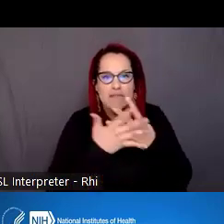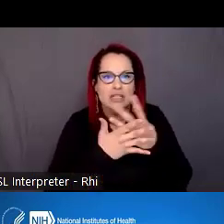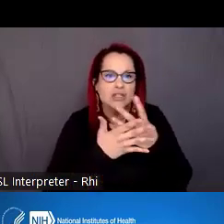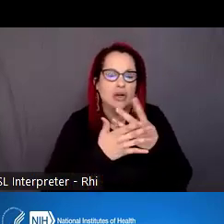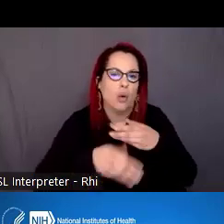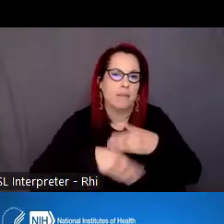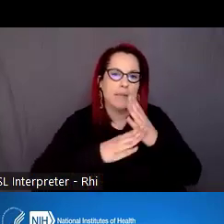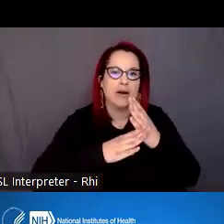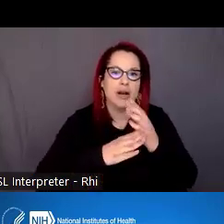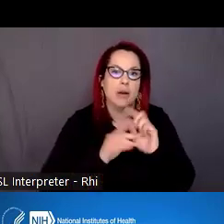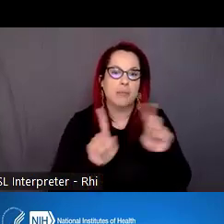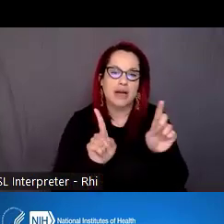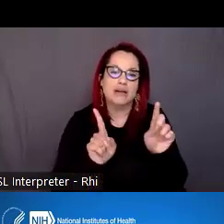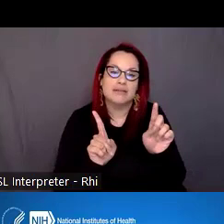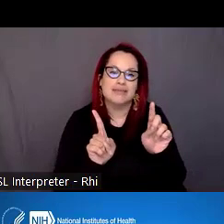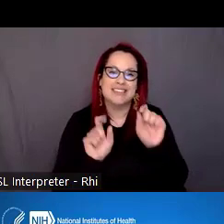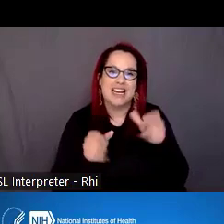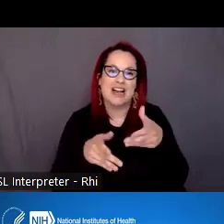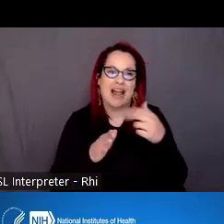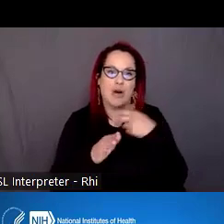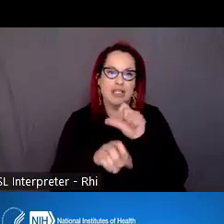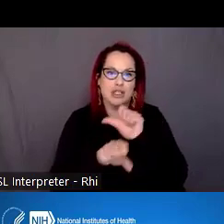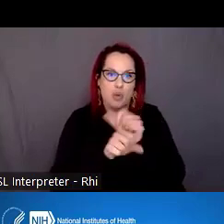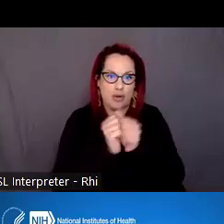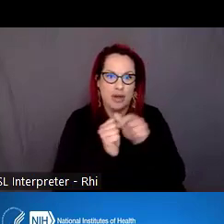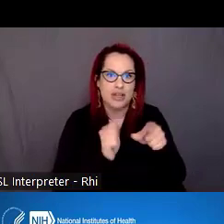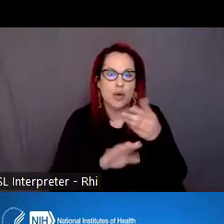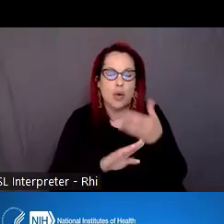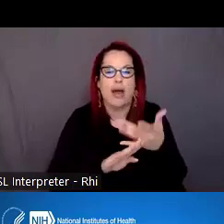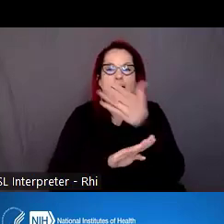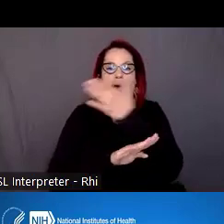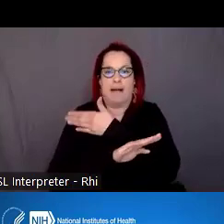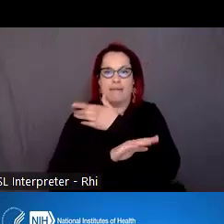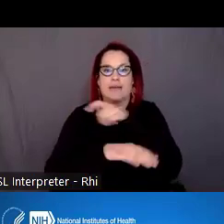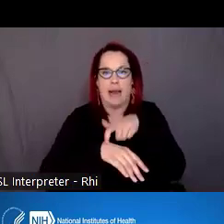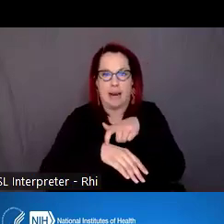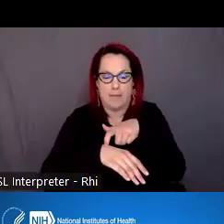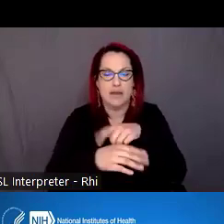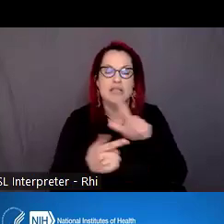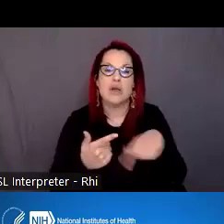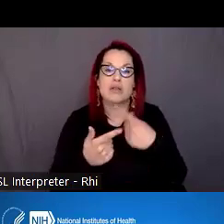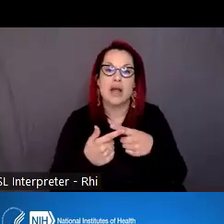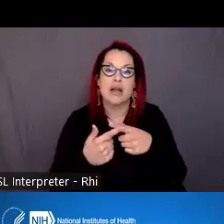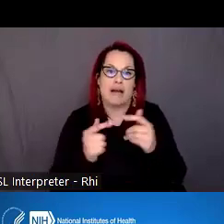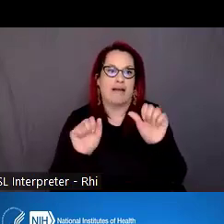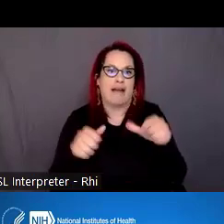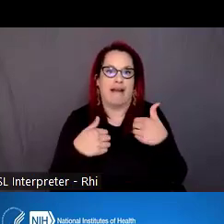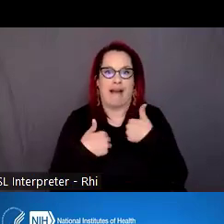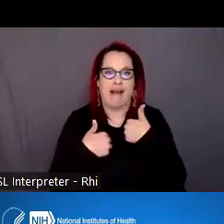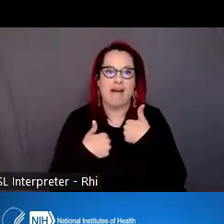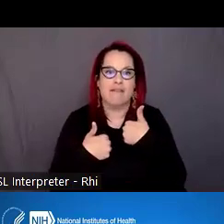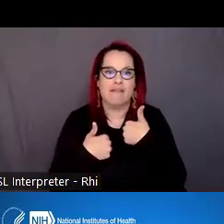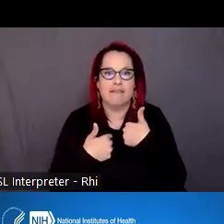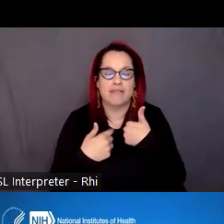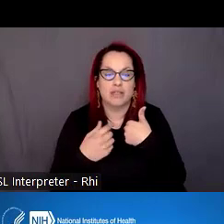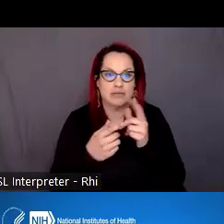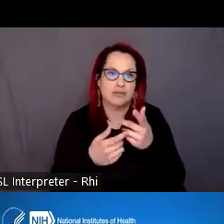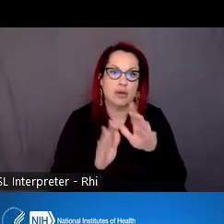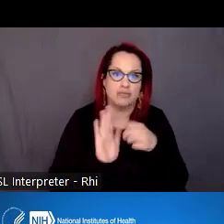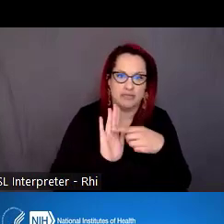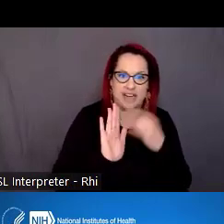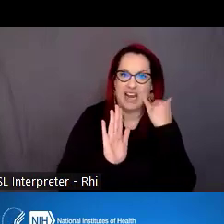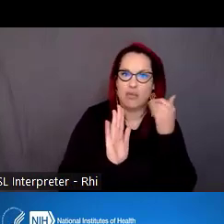allow us to work with you ahead of time so that we can get things, if we're going to make those changes, we can make